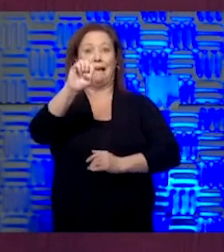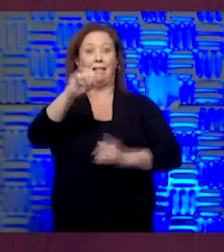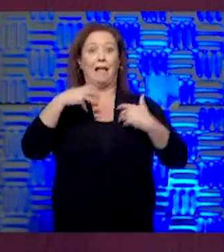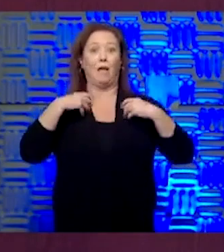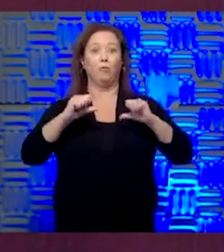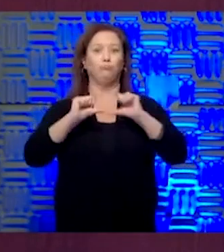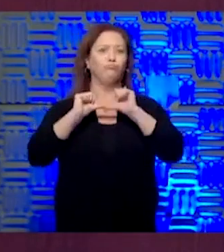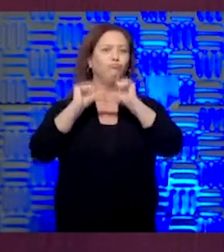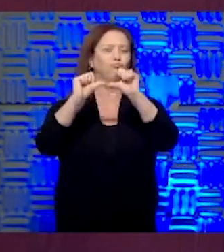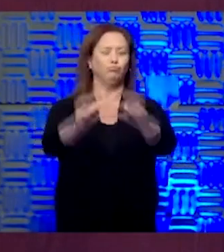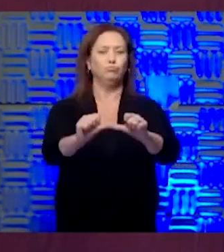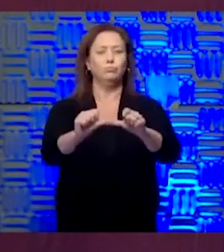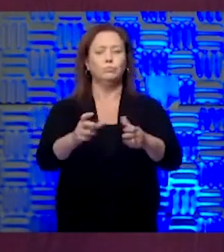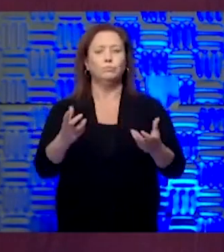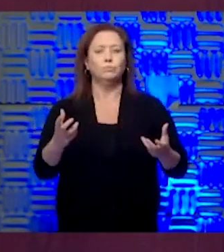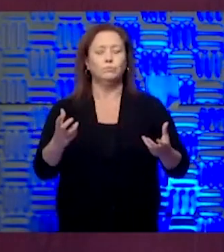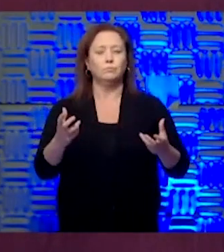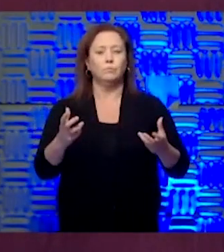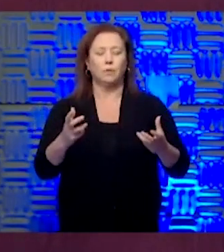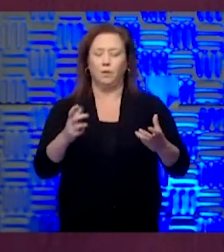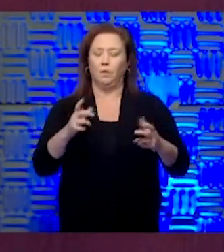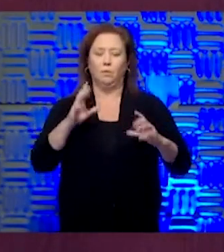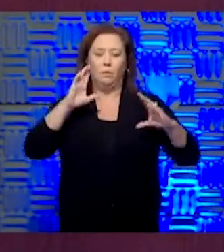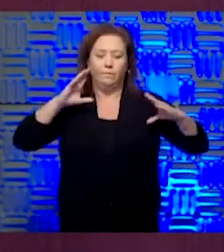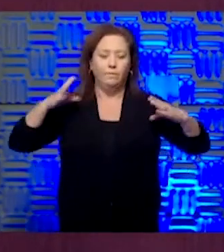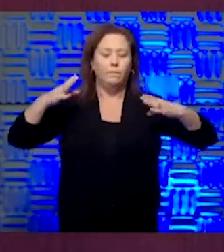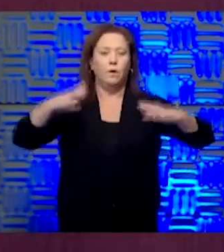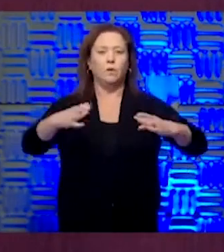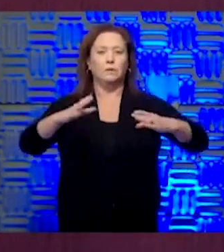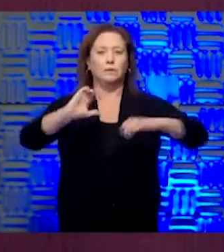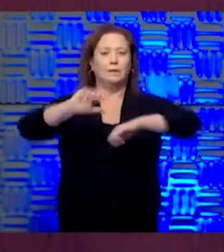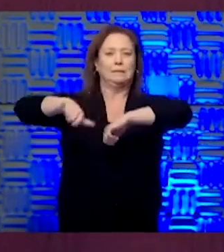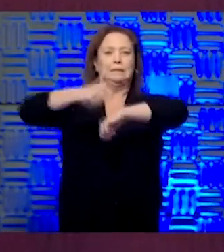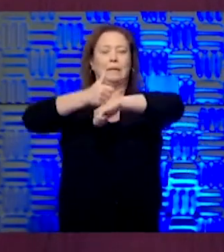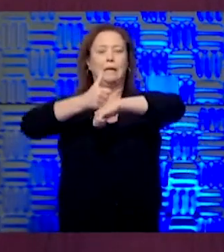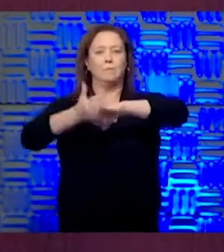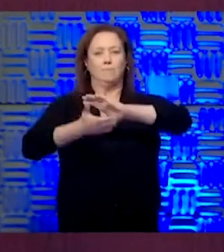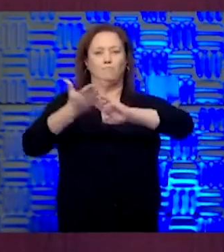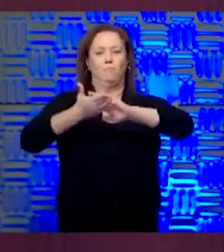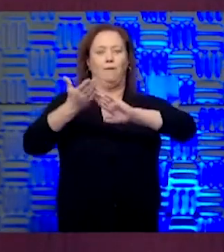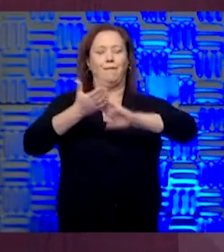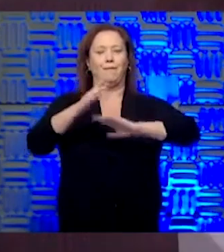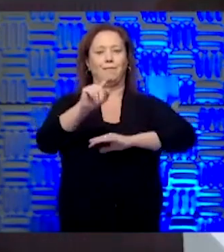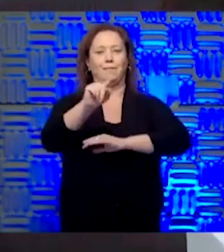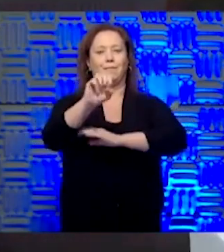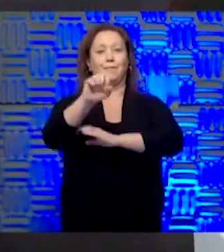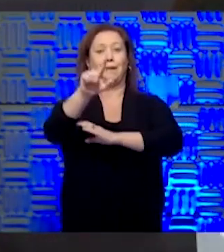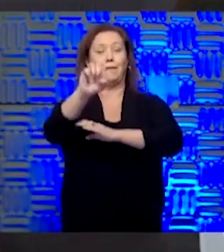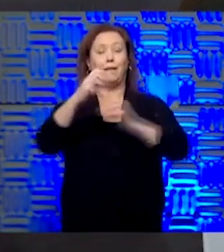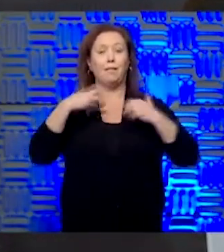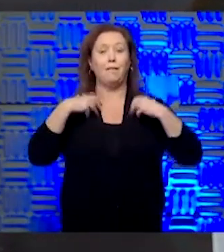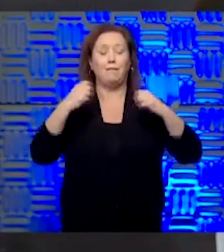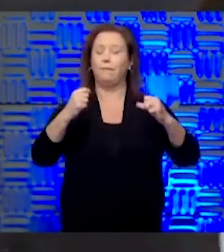think we have spent a lot of time and effort to get this platform up and running. I think it is